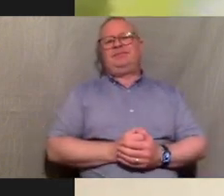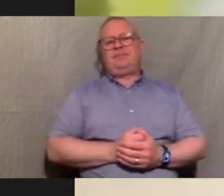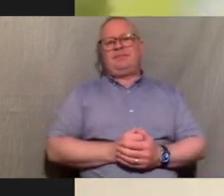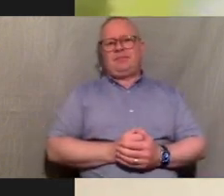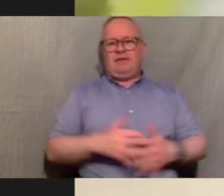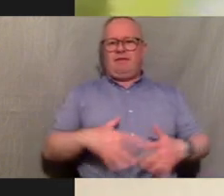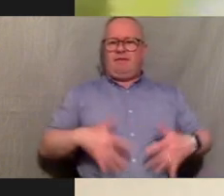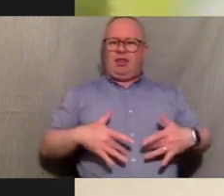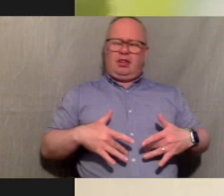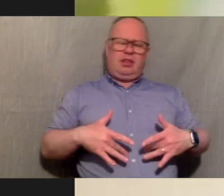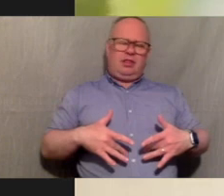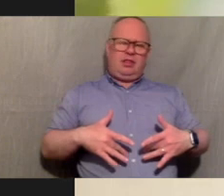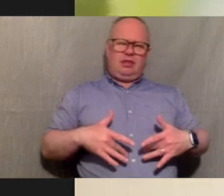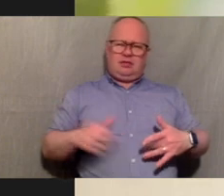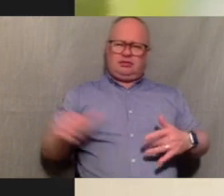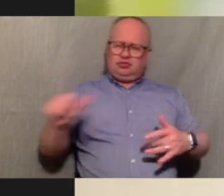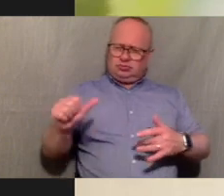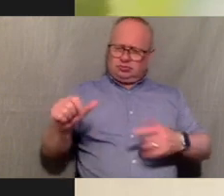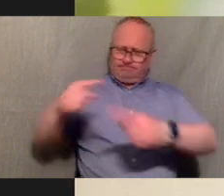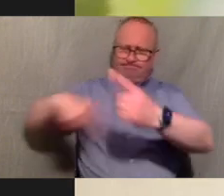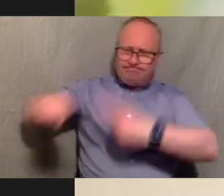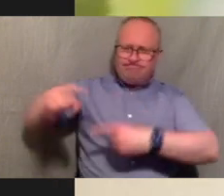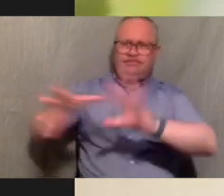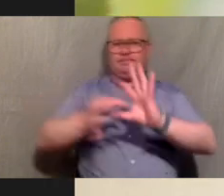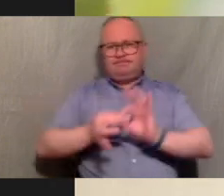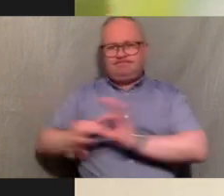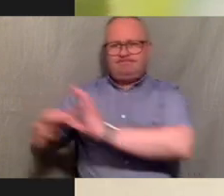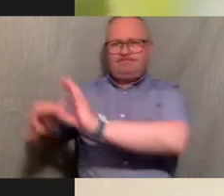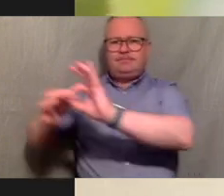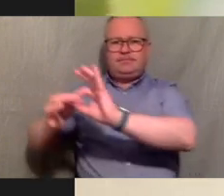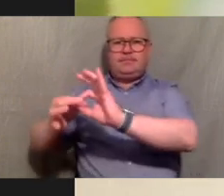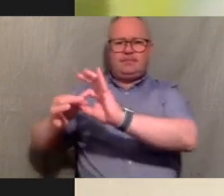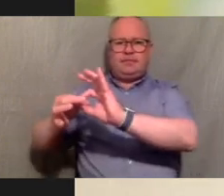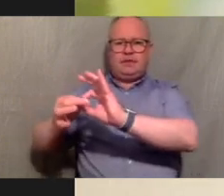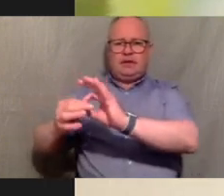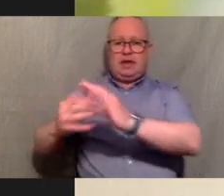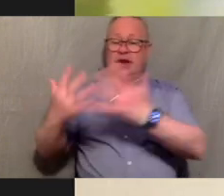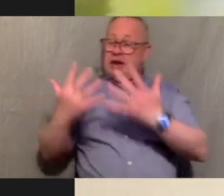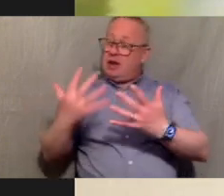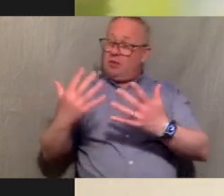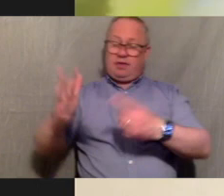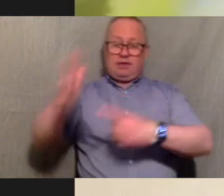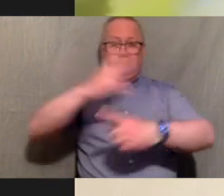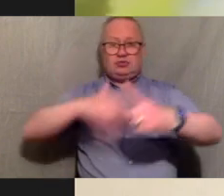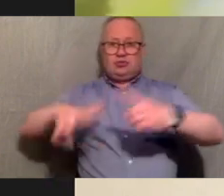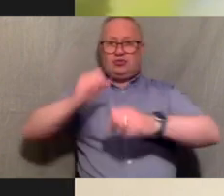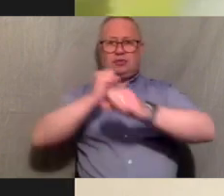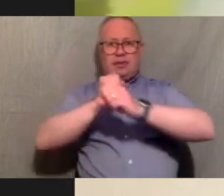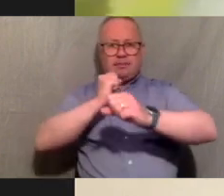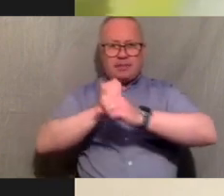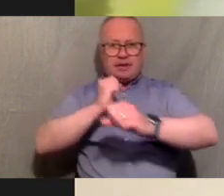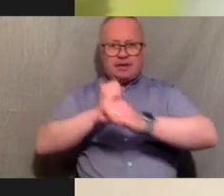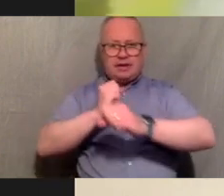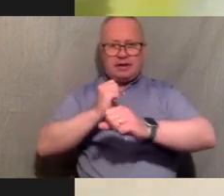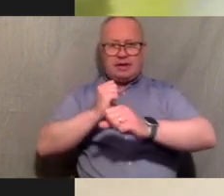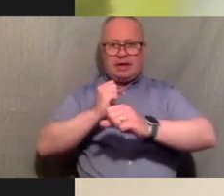thing for them to be able to connect together and just there's more than social media because it's one of those things that you don't really want to be creeping on someone's page and be like i just added you for the